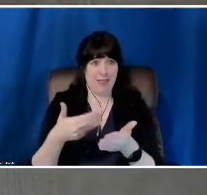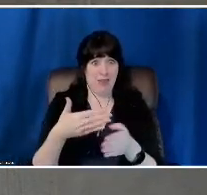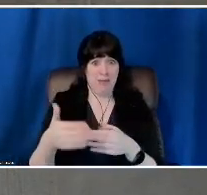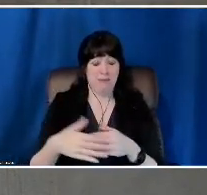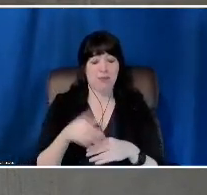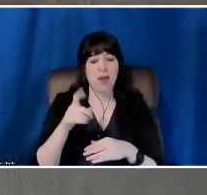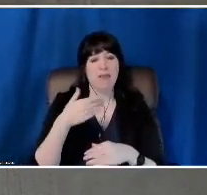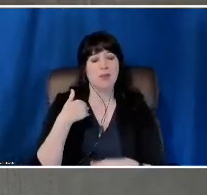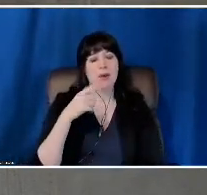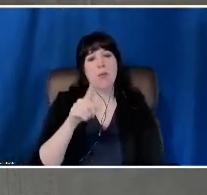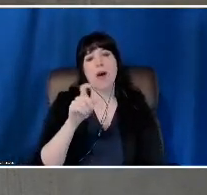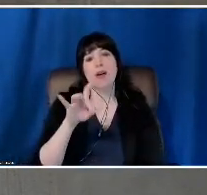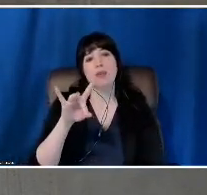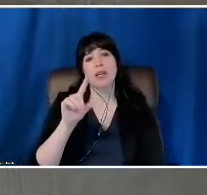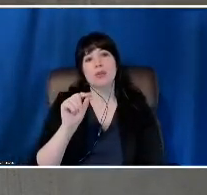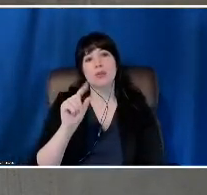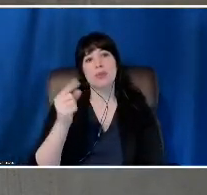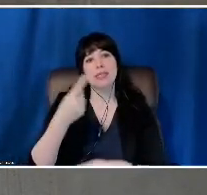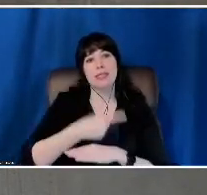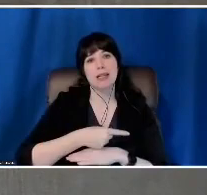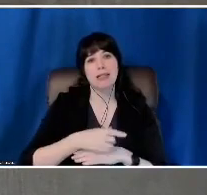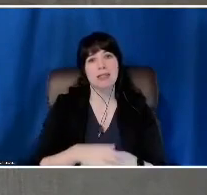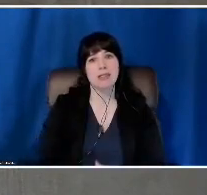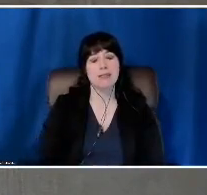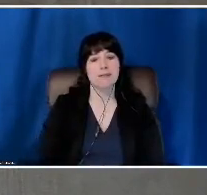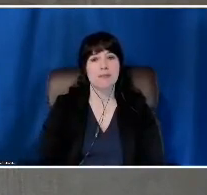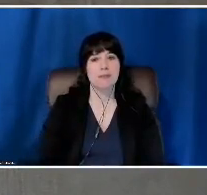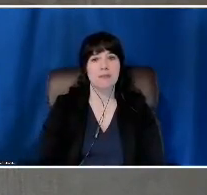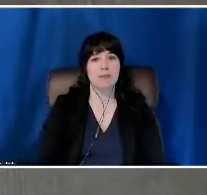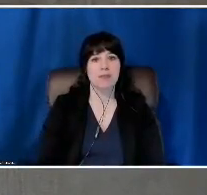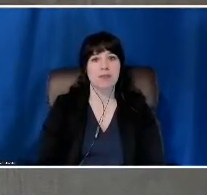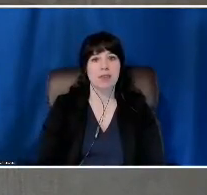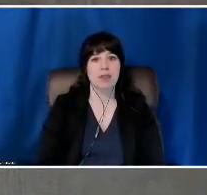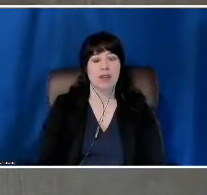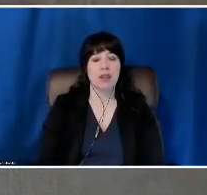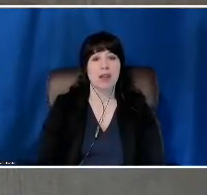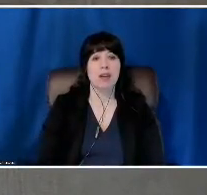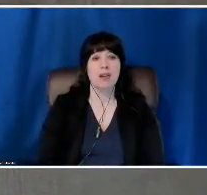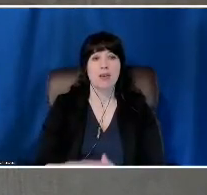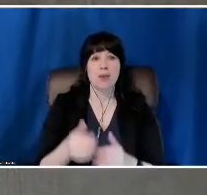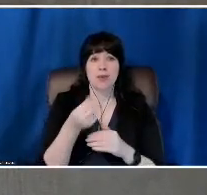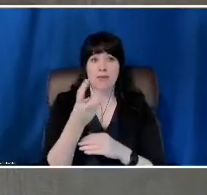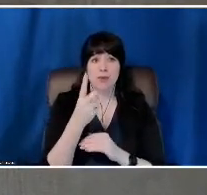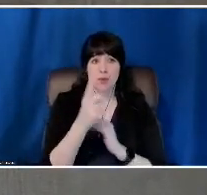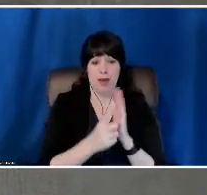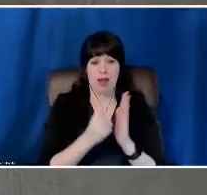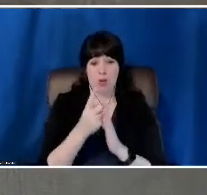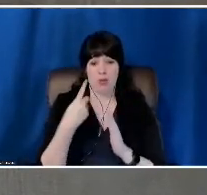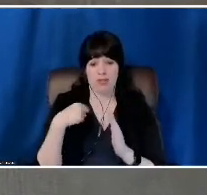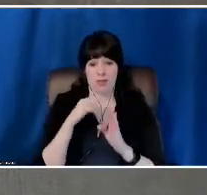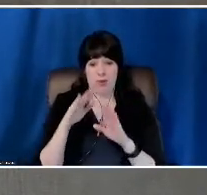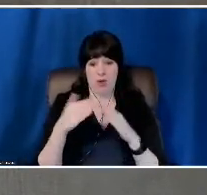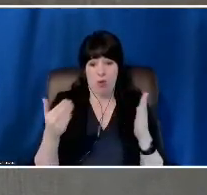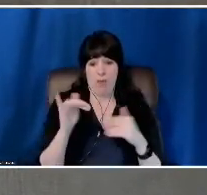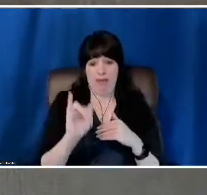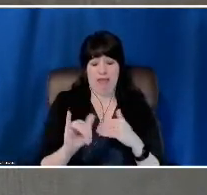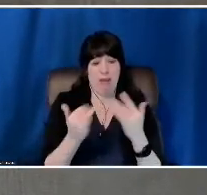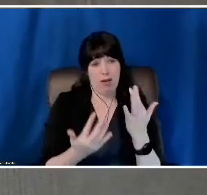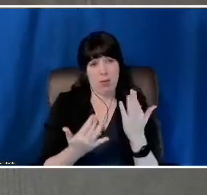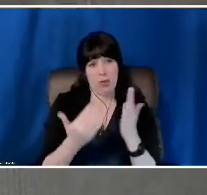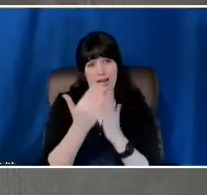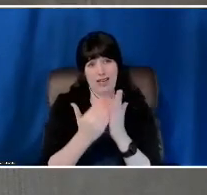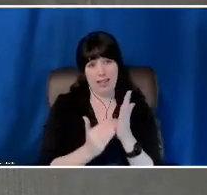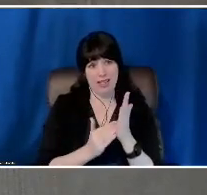120 days. And within hours of us opening that waiting list, we had 500 applications